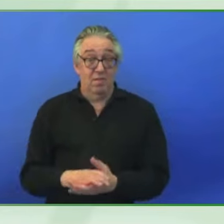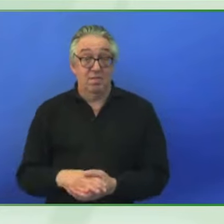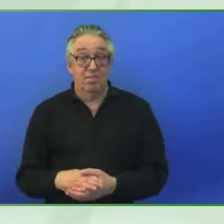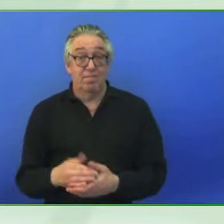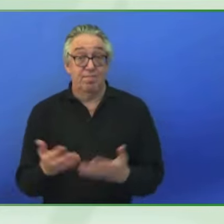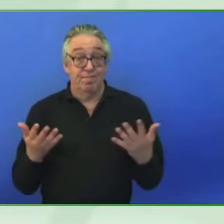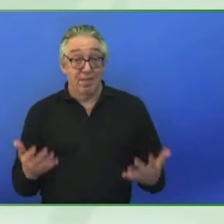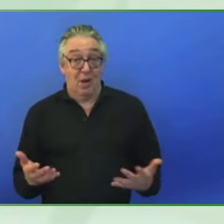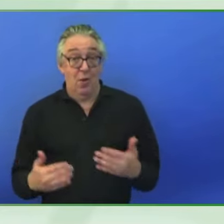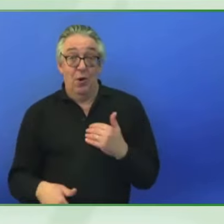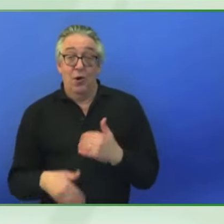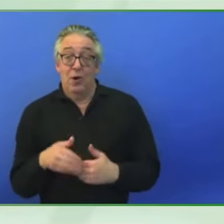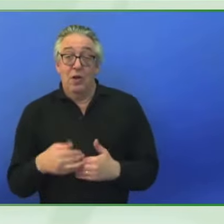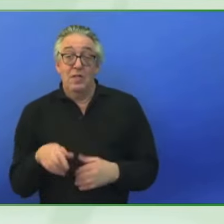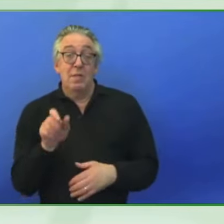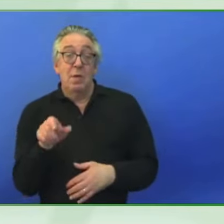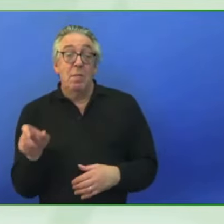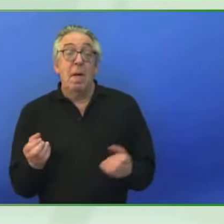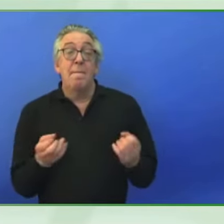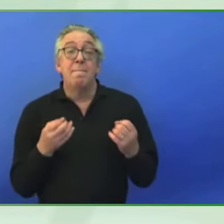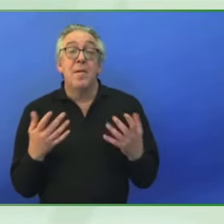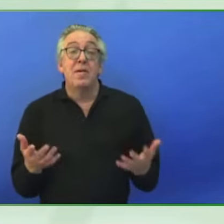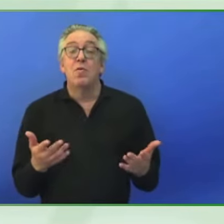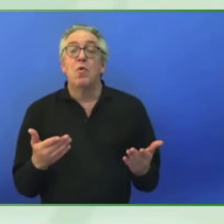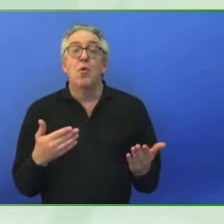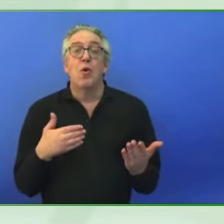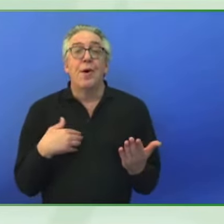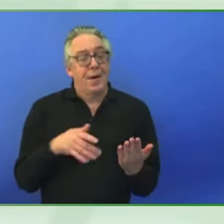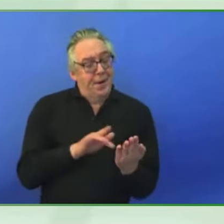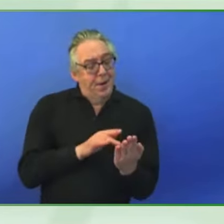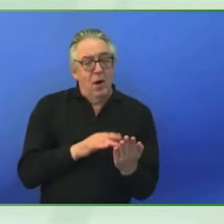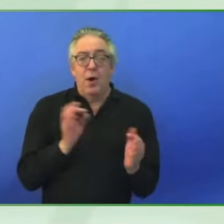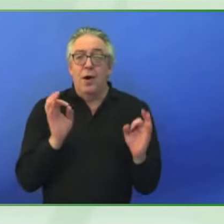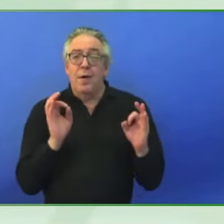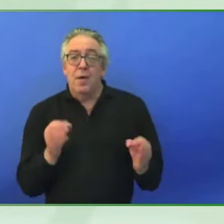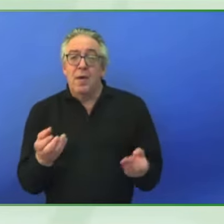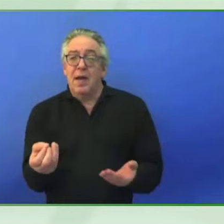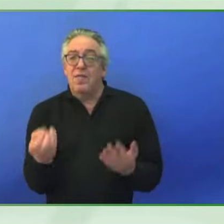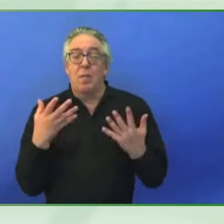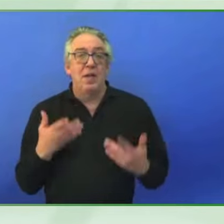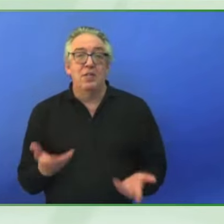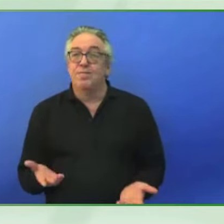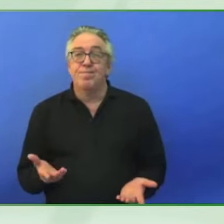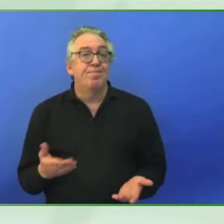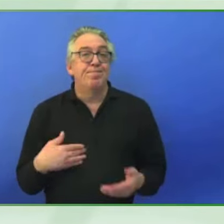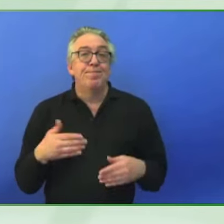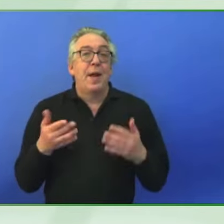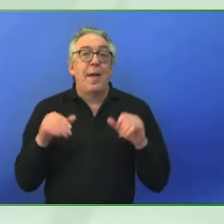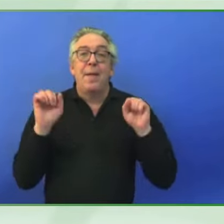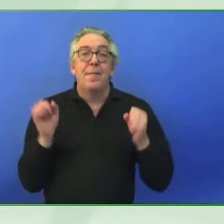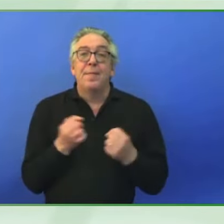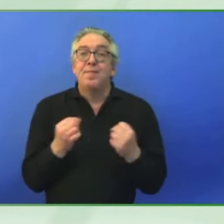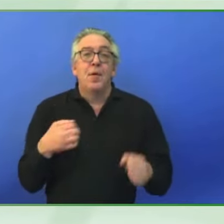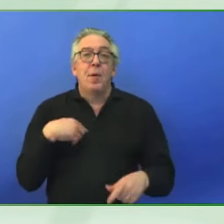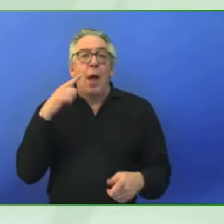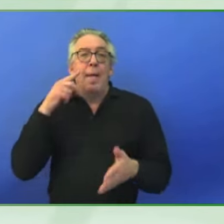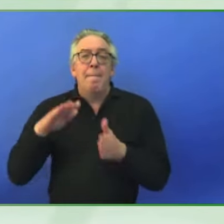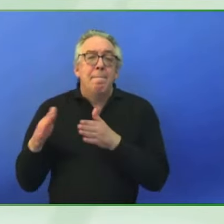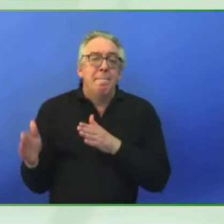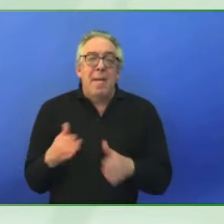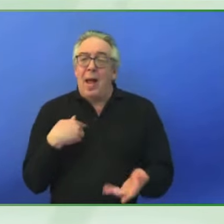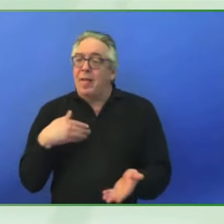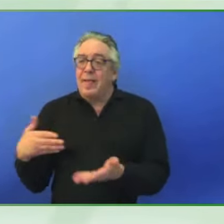often do not have detailed, accurate information that they need to identify and choose trips that are safe, accessible, and appropriate for them